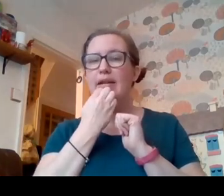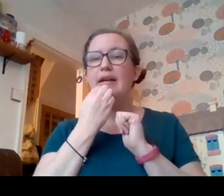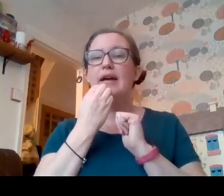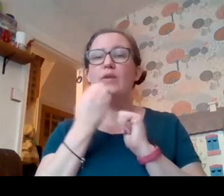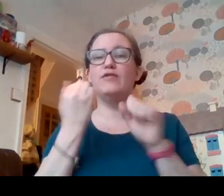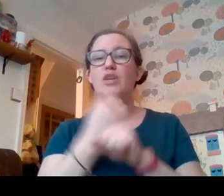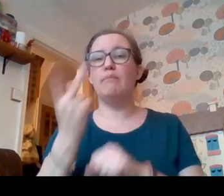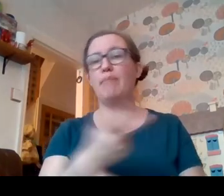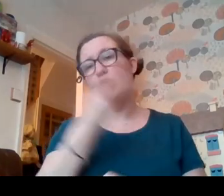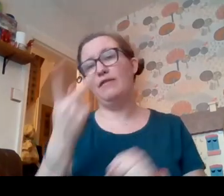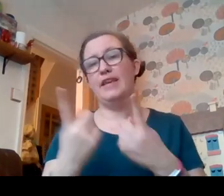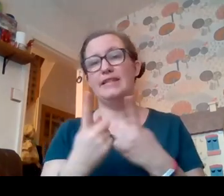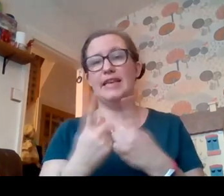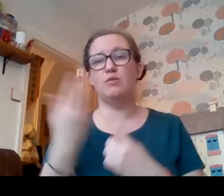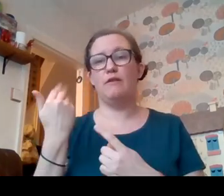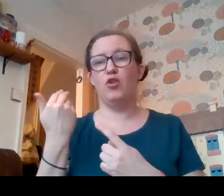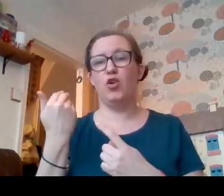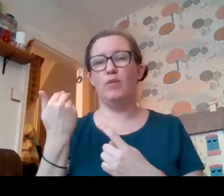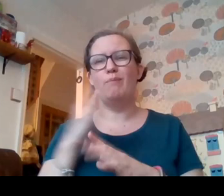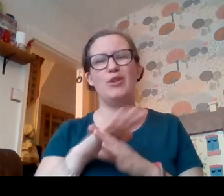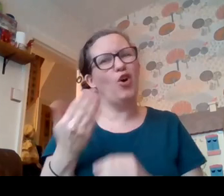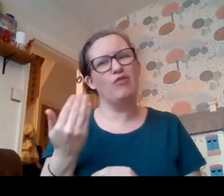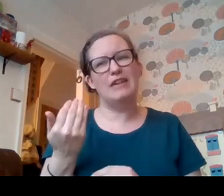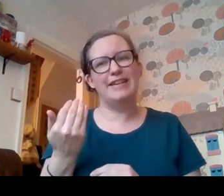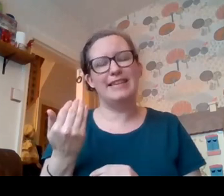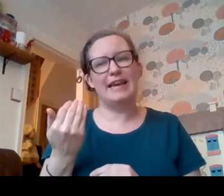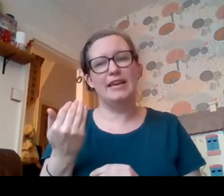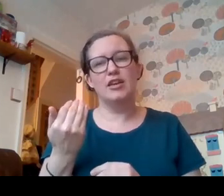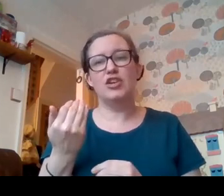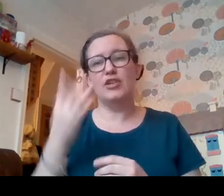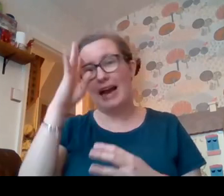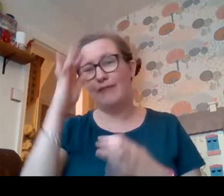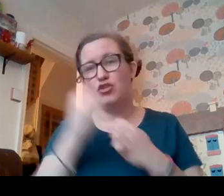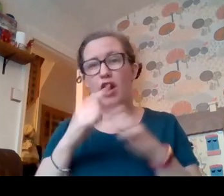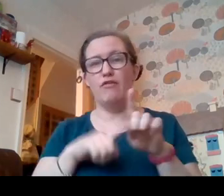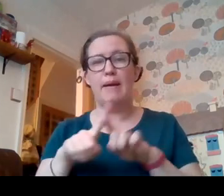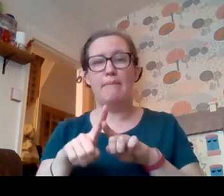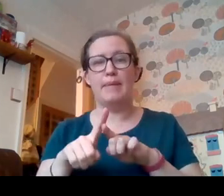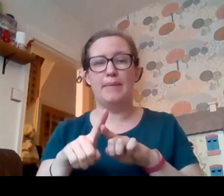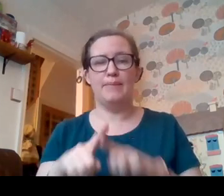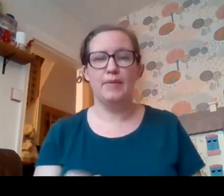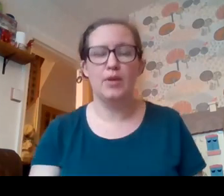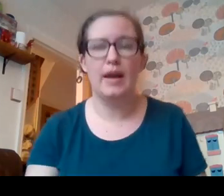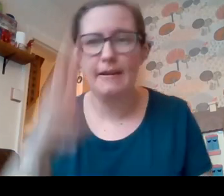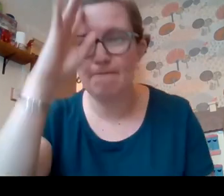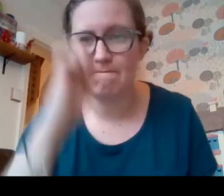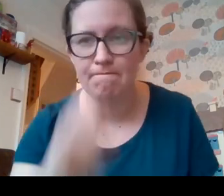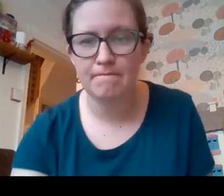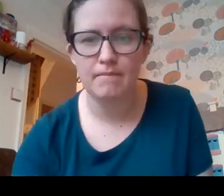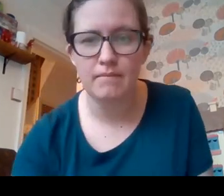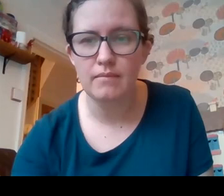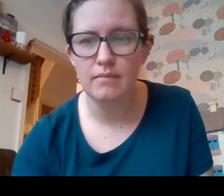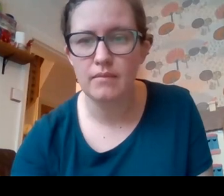Okay, we've done both of these things before, but not really recently. So you're going to have to try and remember. Okay.